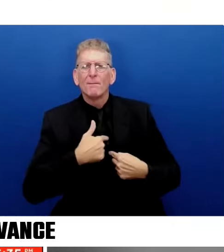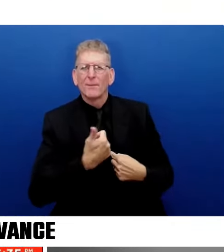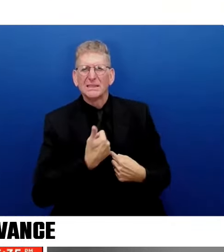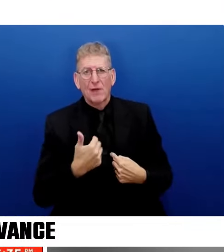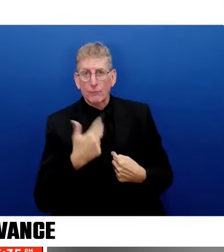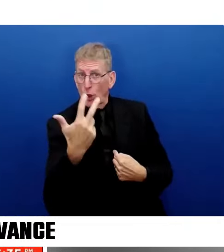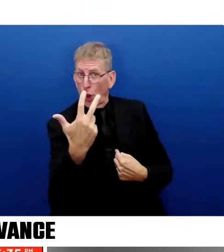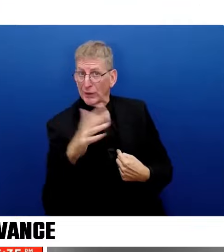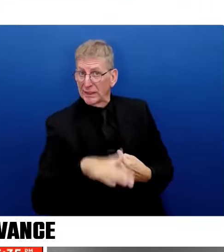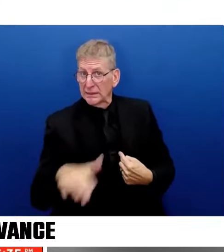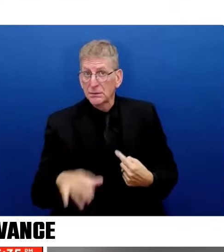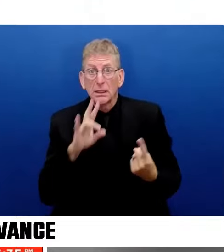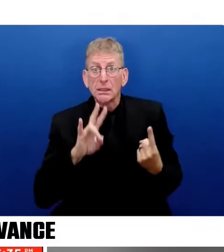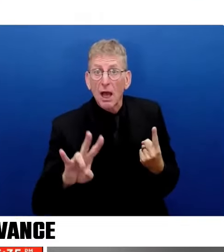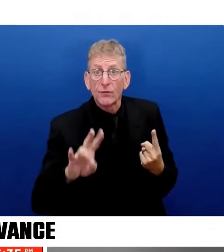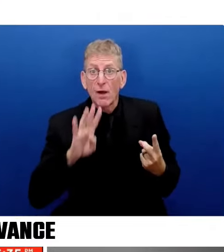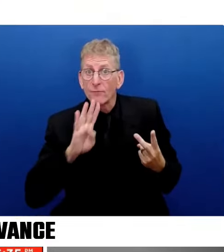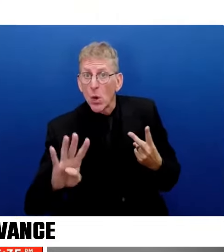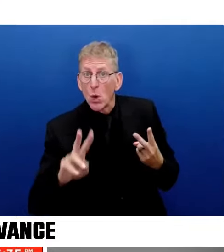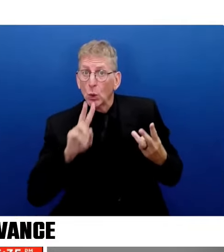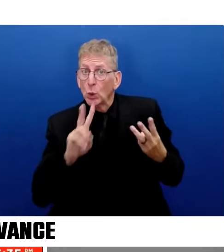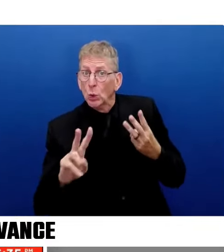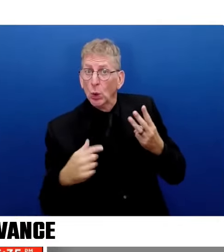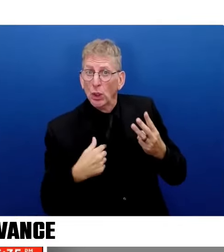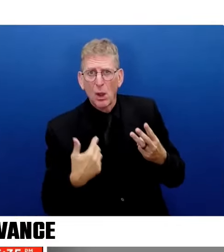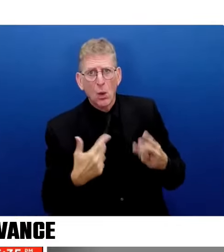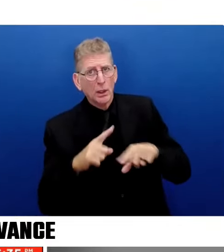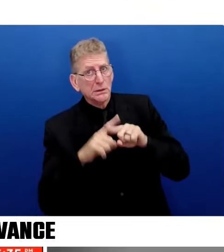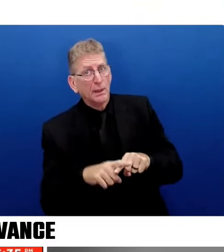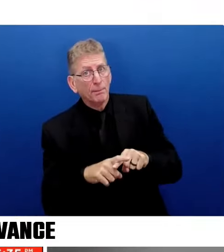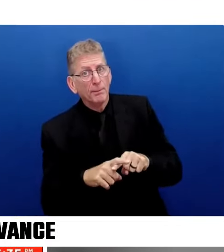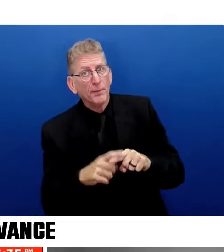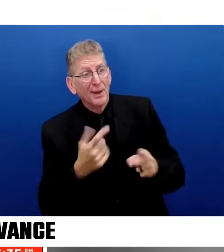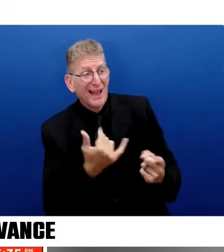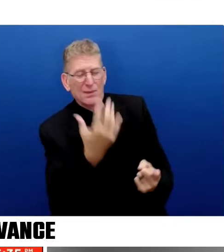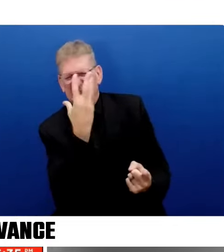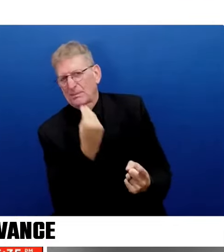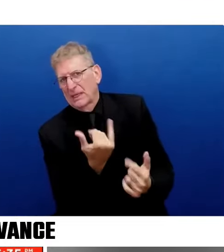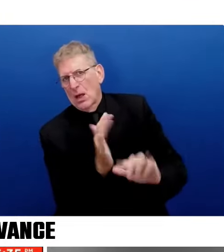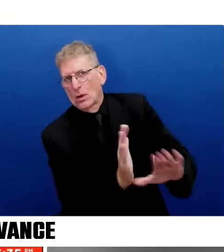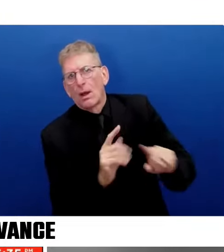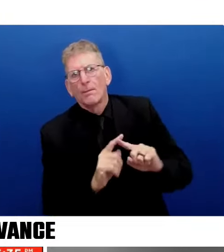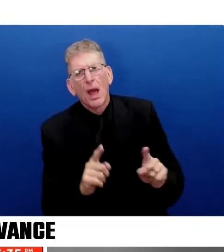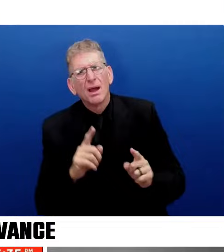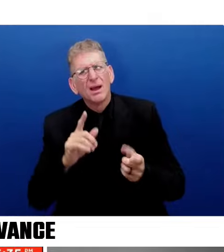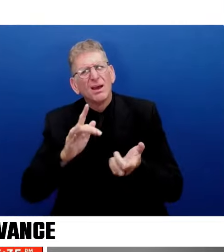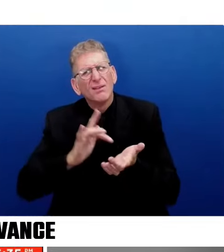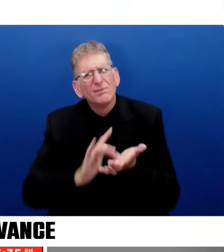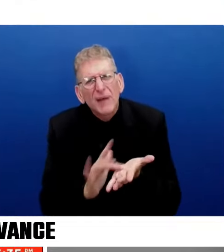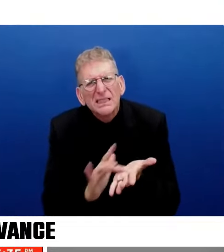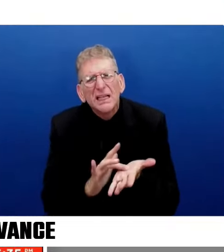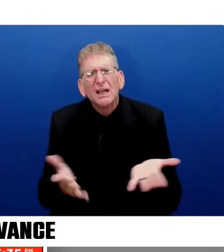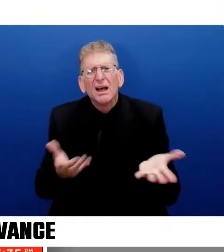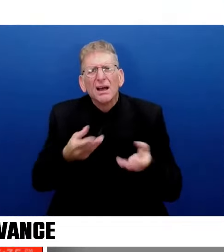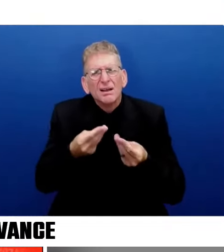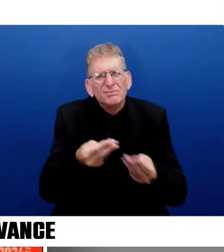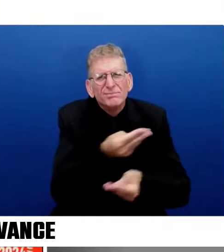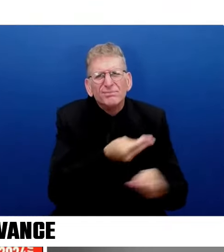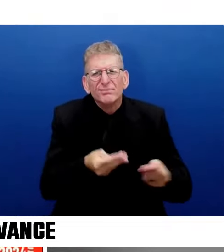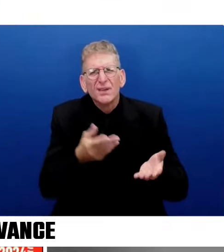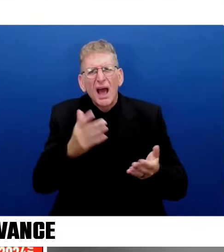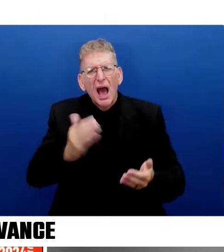I hope they're in bed right now. But look, so many of the drugs, the pharmaceuticals that we put in the bodies of our children are manufactured by nations that hate